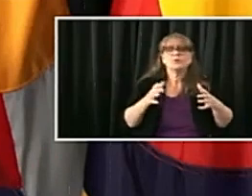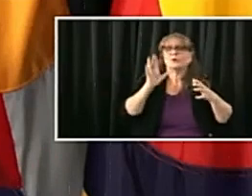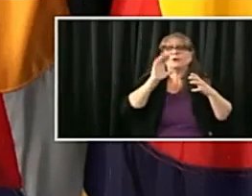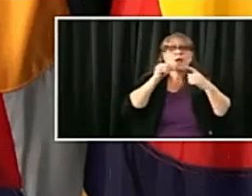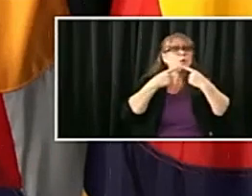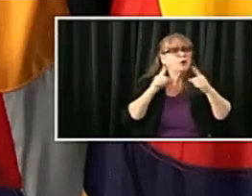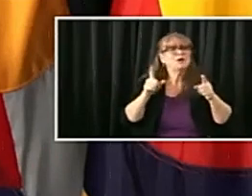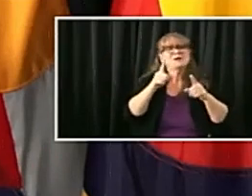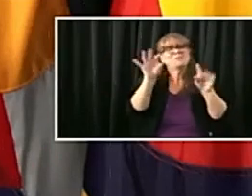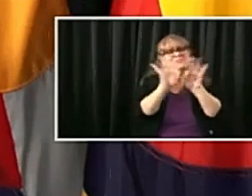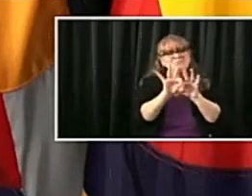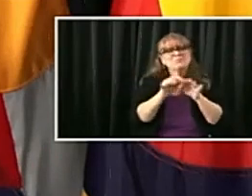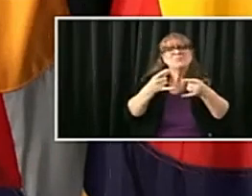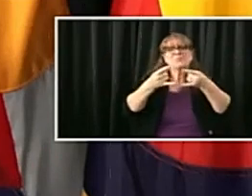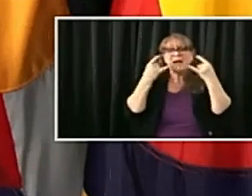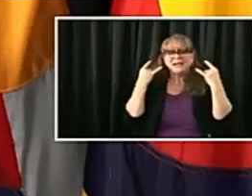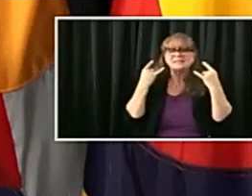get vaccinated,